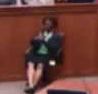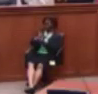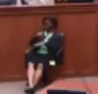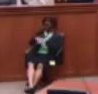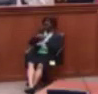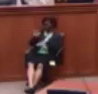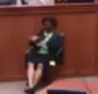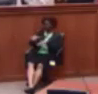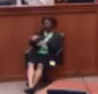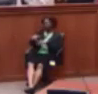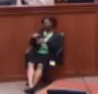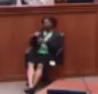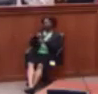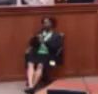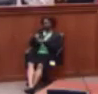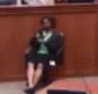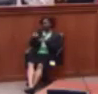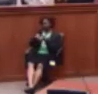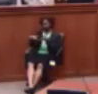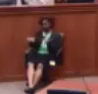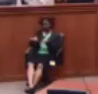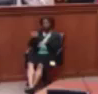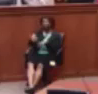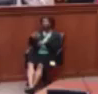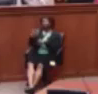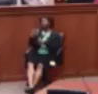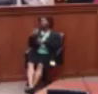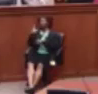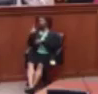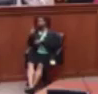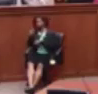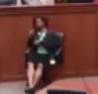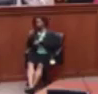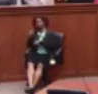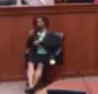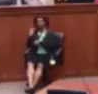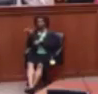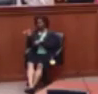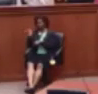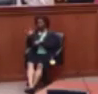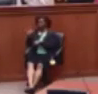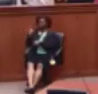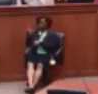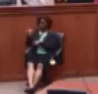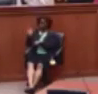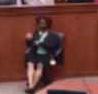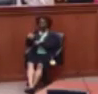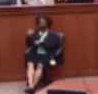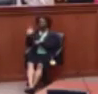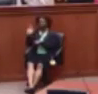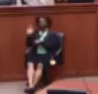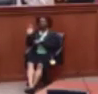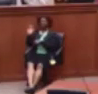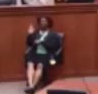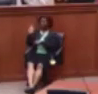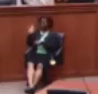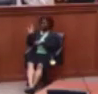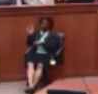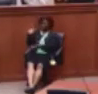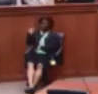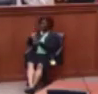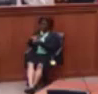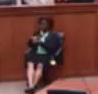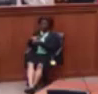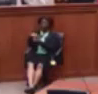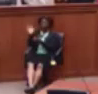We have gone from, in 2013-14, having 18,000 credentials earned by Louisiana